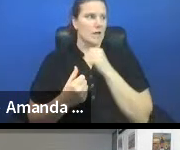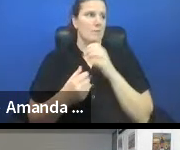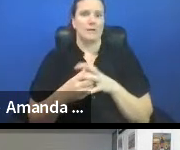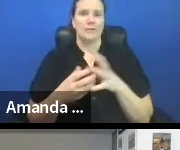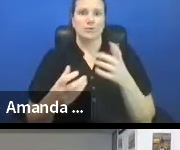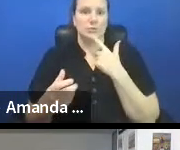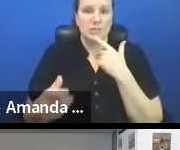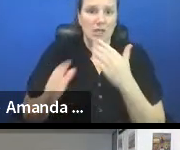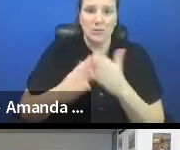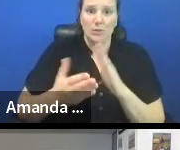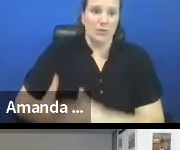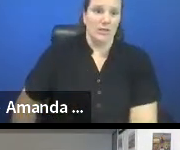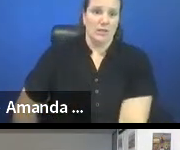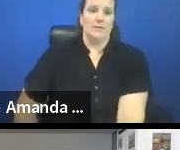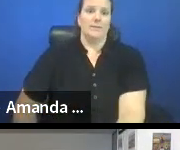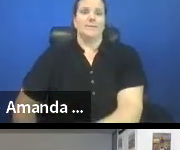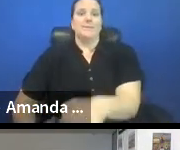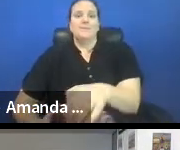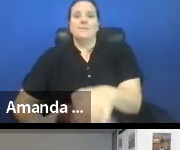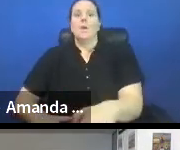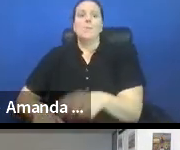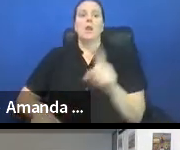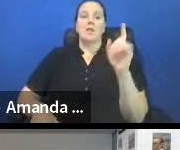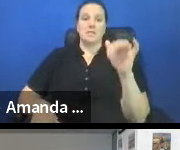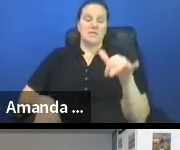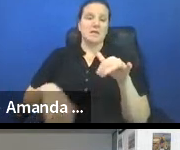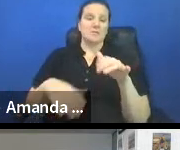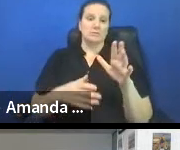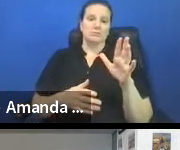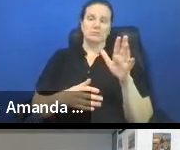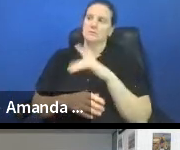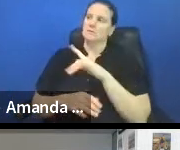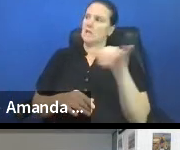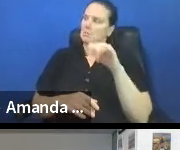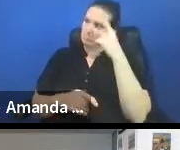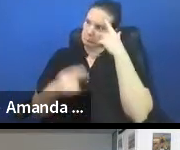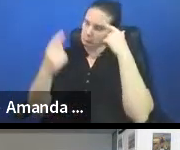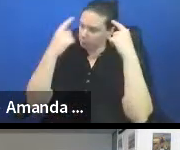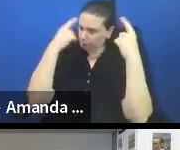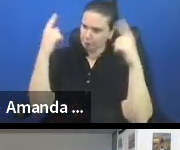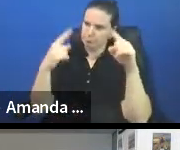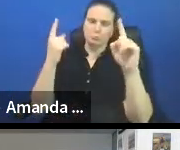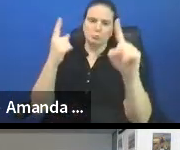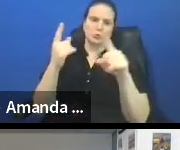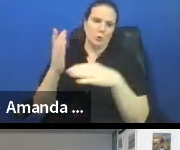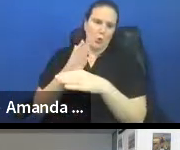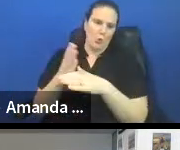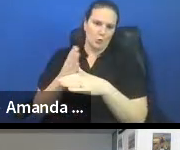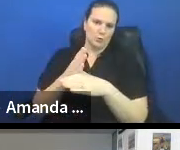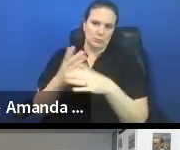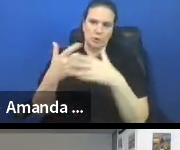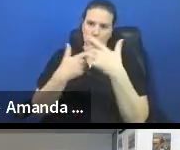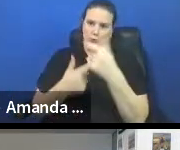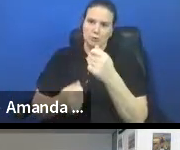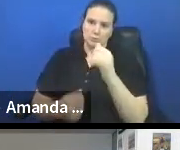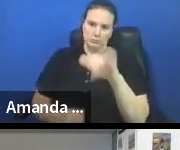say about community at this point, but I do think it's a group of like-minded people with shared goals, common goals, and